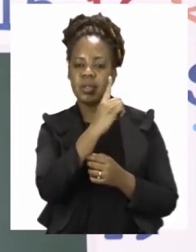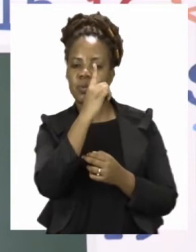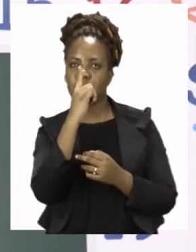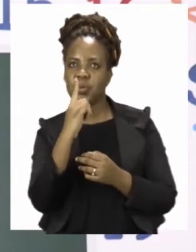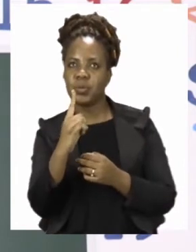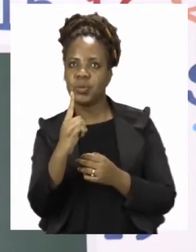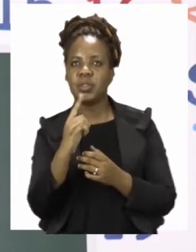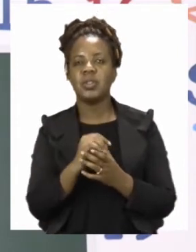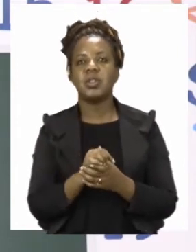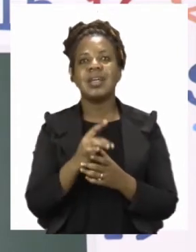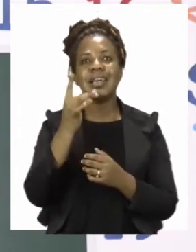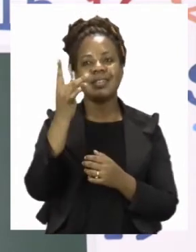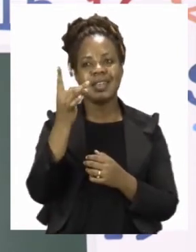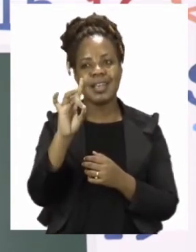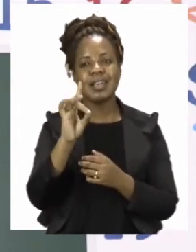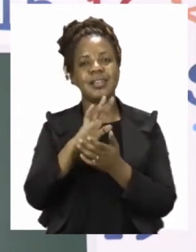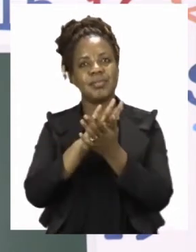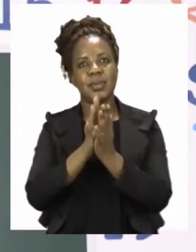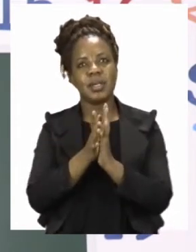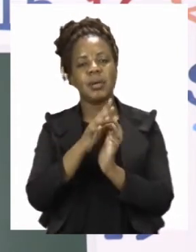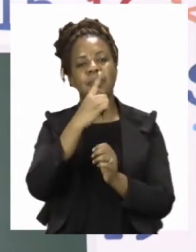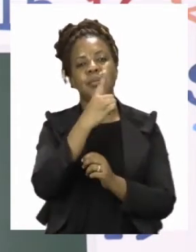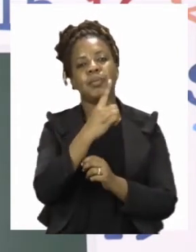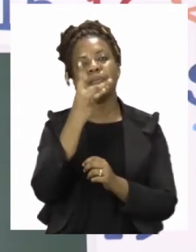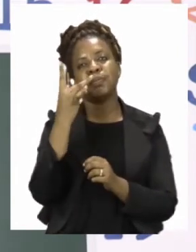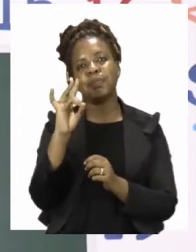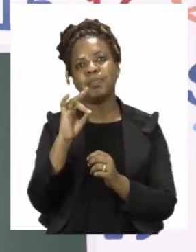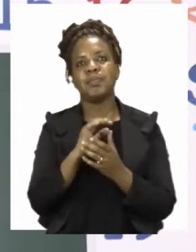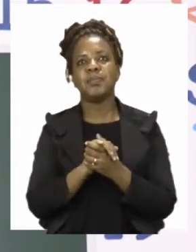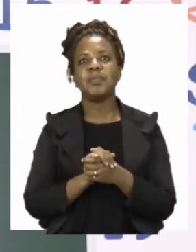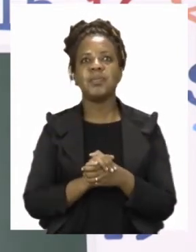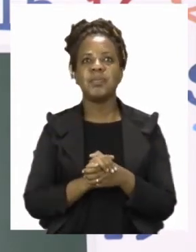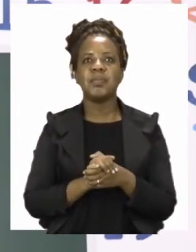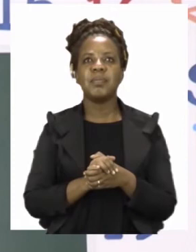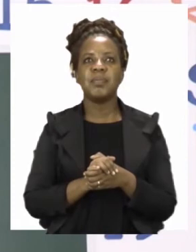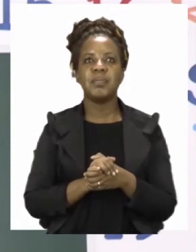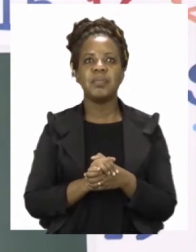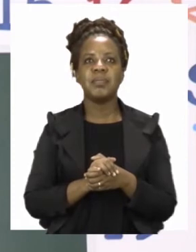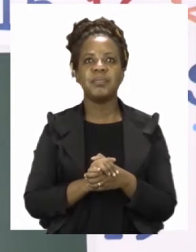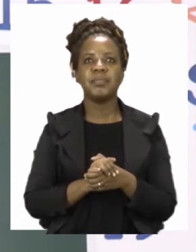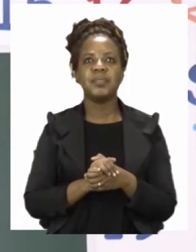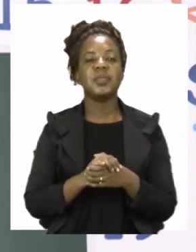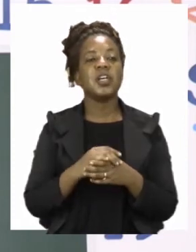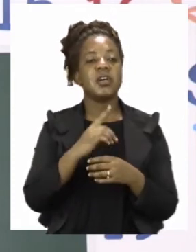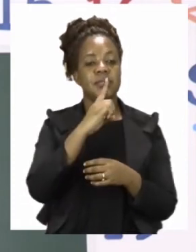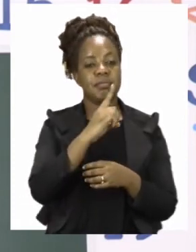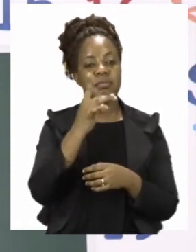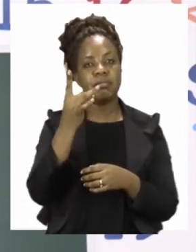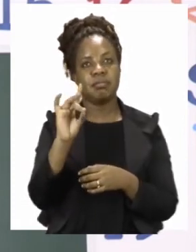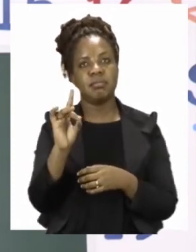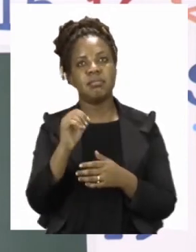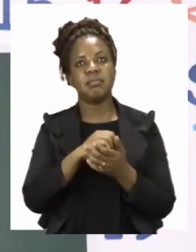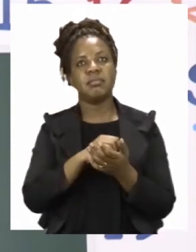top so that we don't get confused. This one is for our units, and then we have our